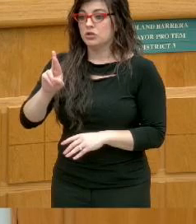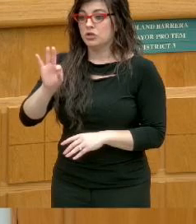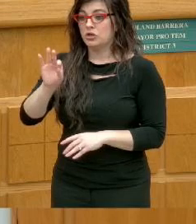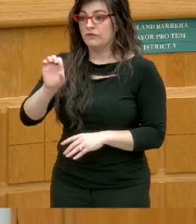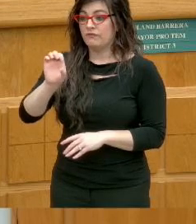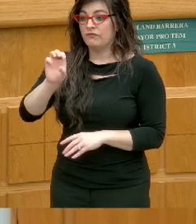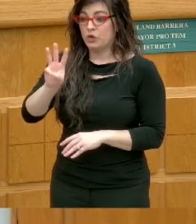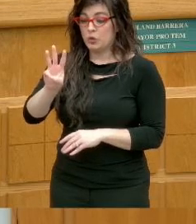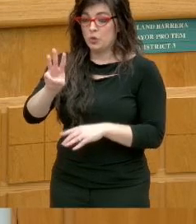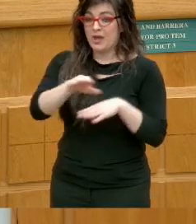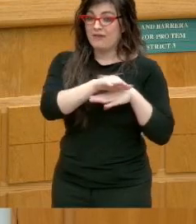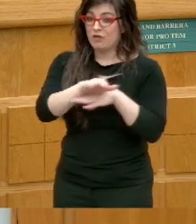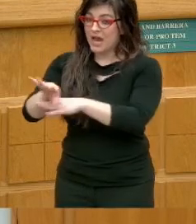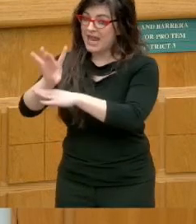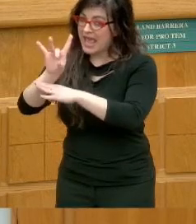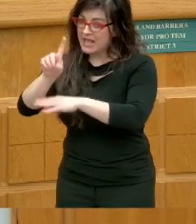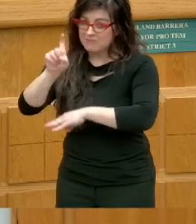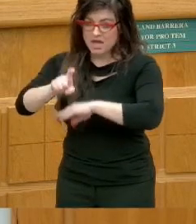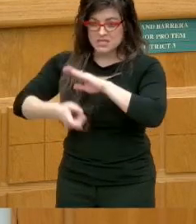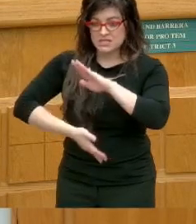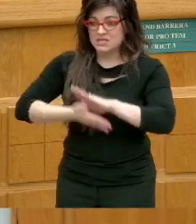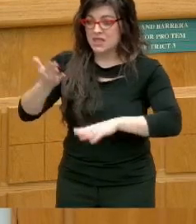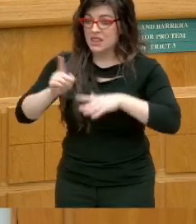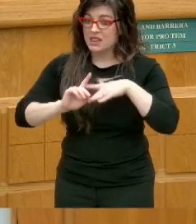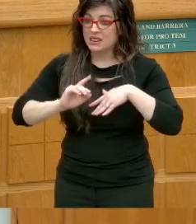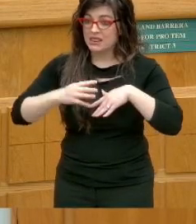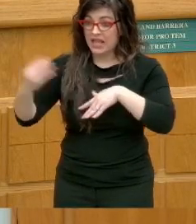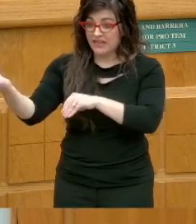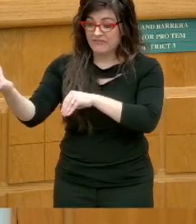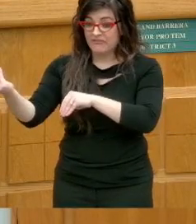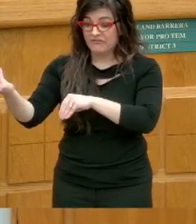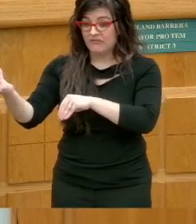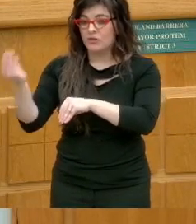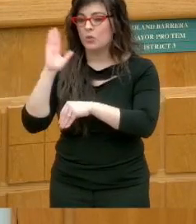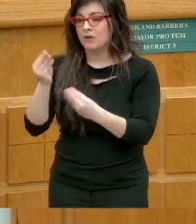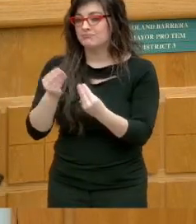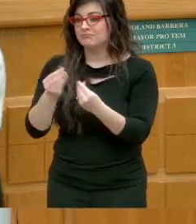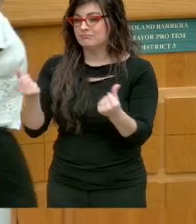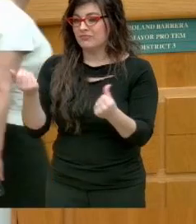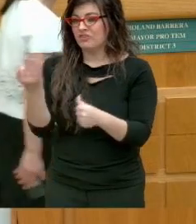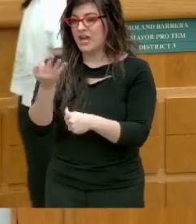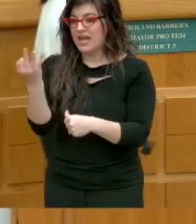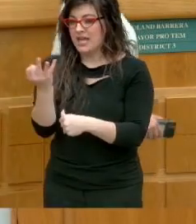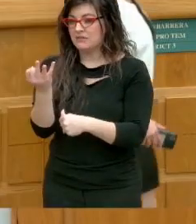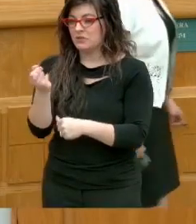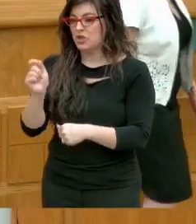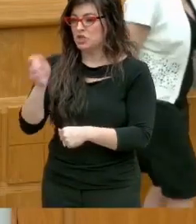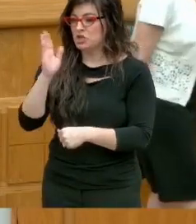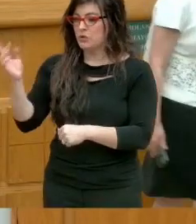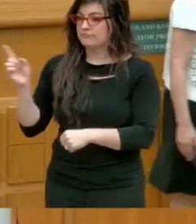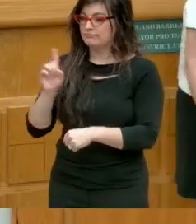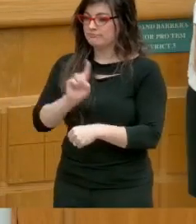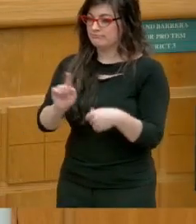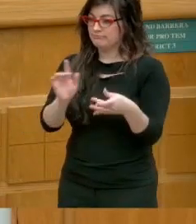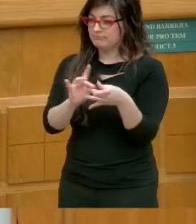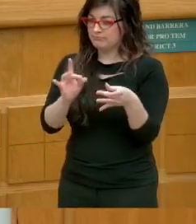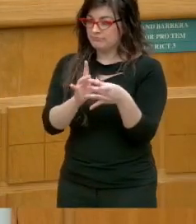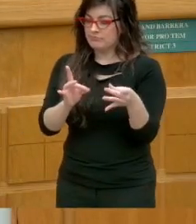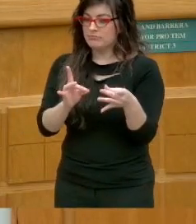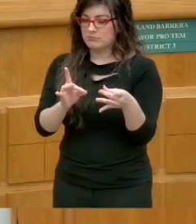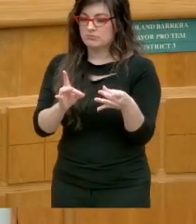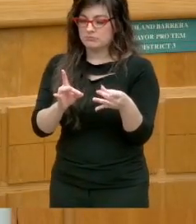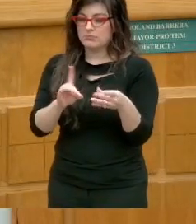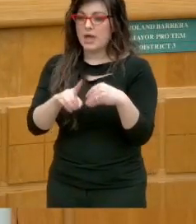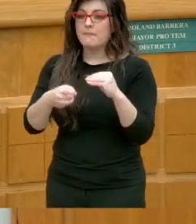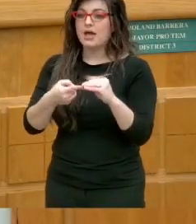Friday. And the judge will have to speak of the distancing. But let me have her talk about a task force